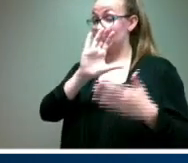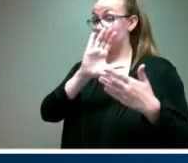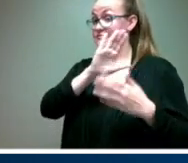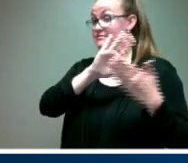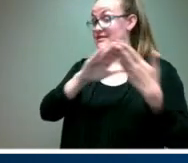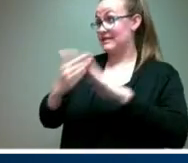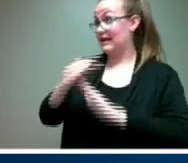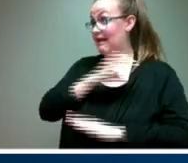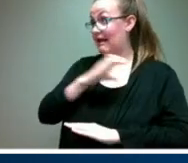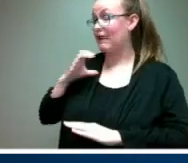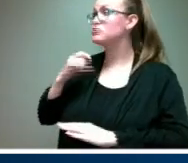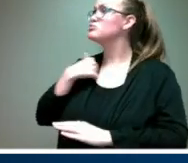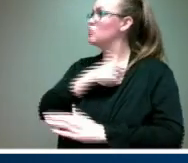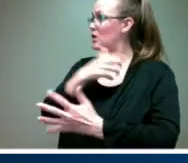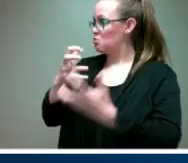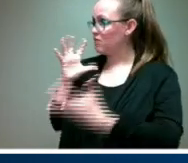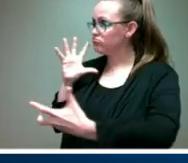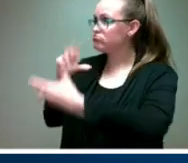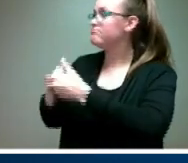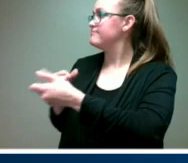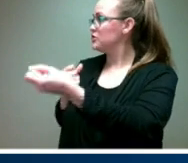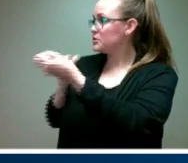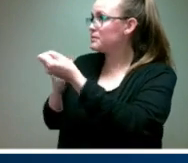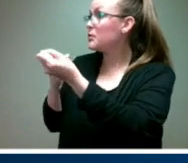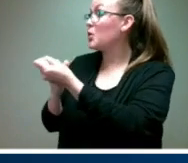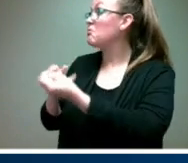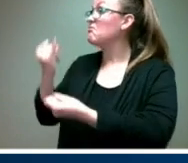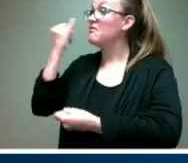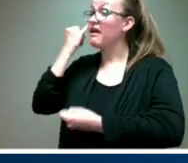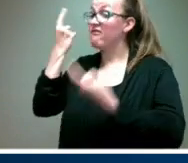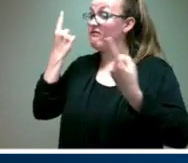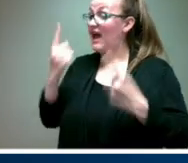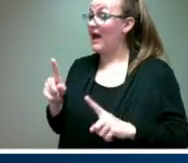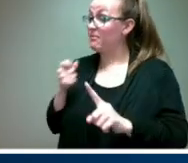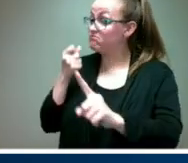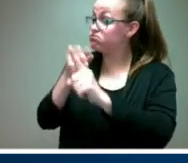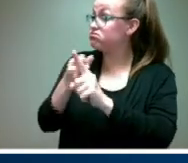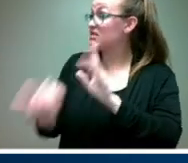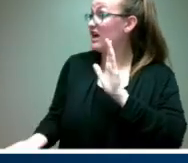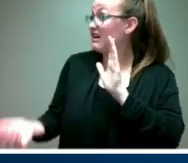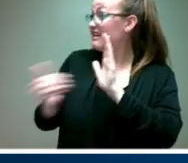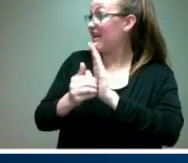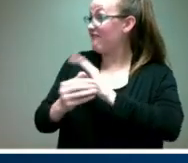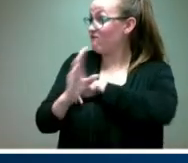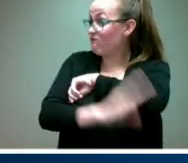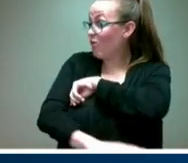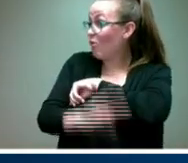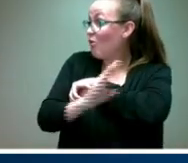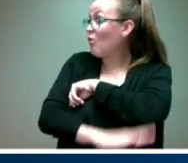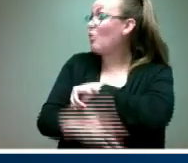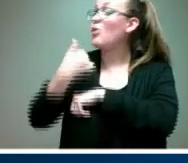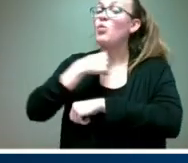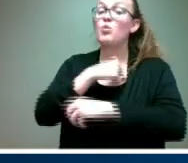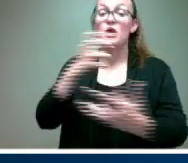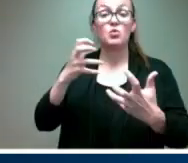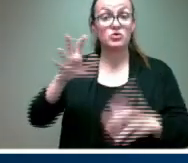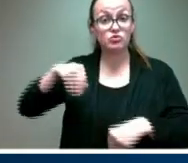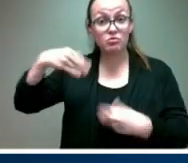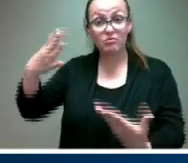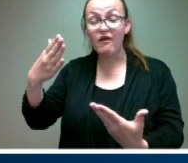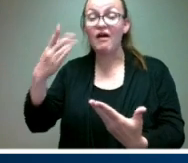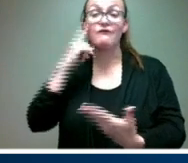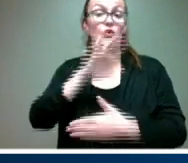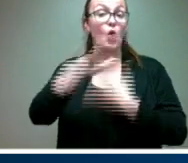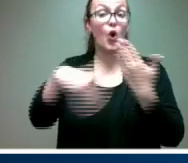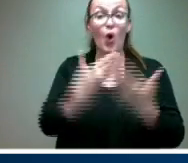confront this again in the fall, we want to be able to serve all our residents and all of our students even better. Mm-hmm.